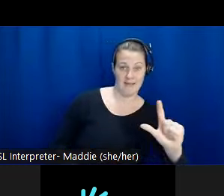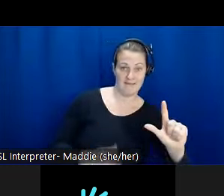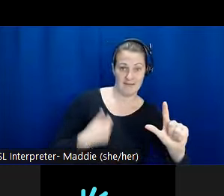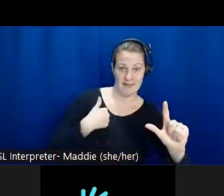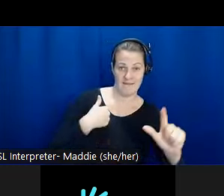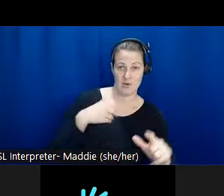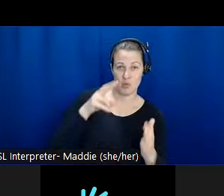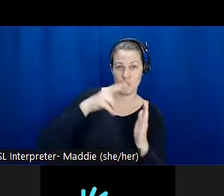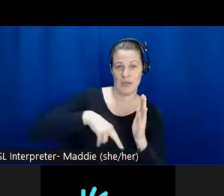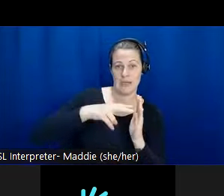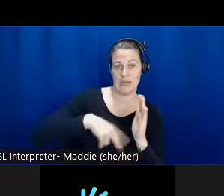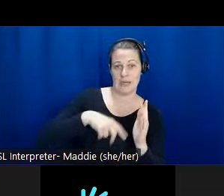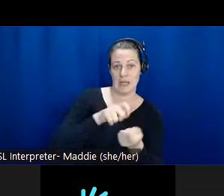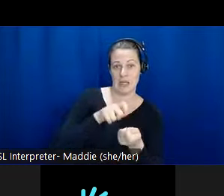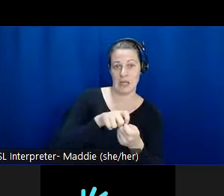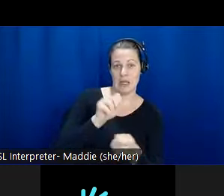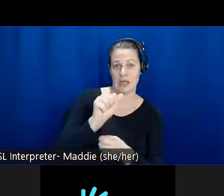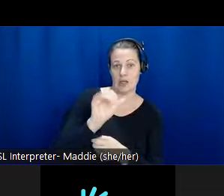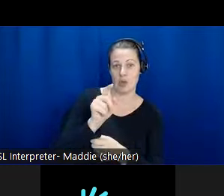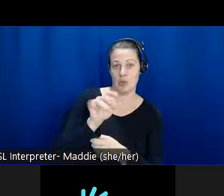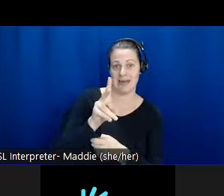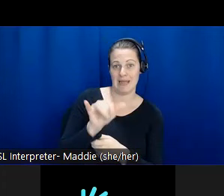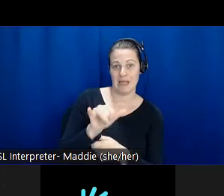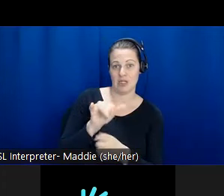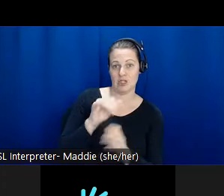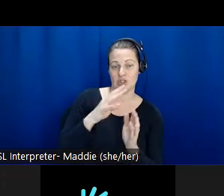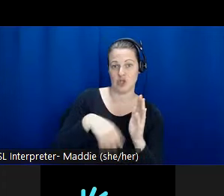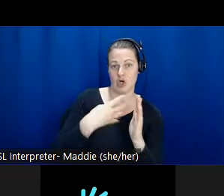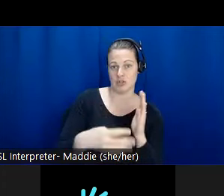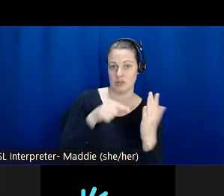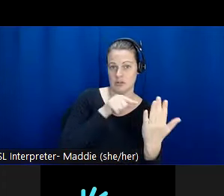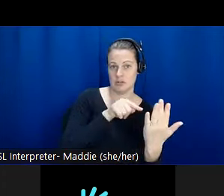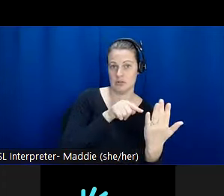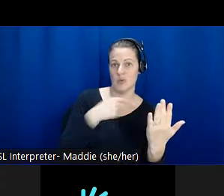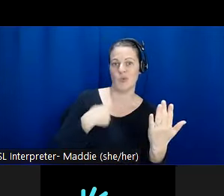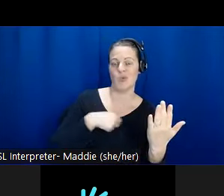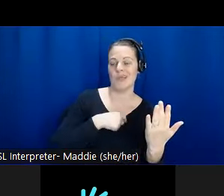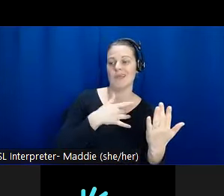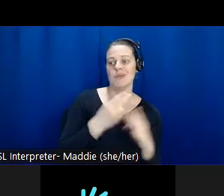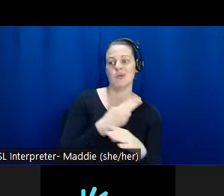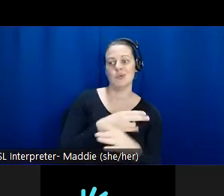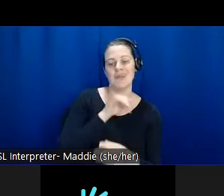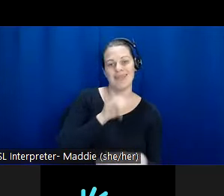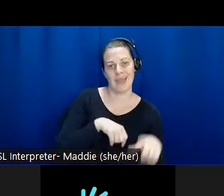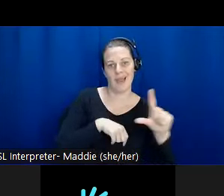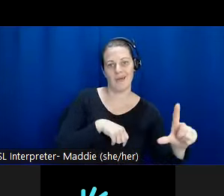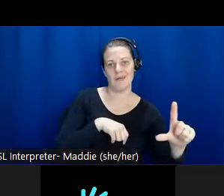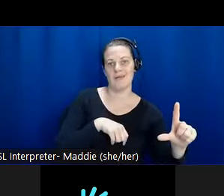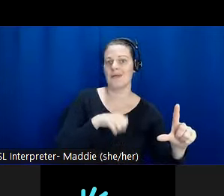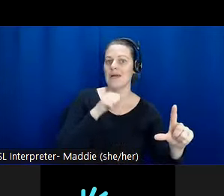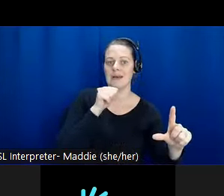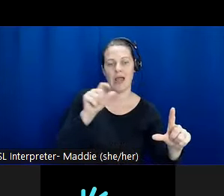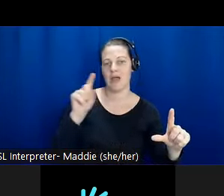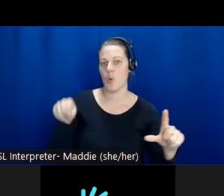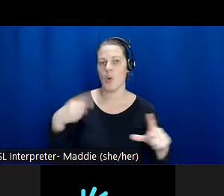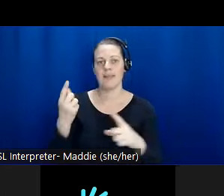chart. And we use that rather than a traditional chart that just has letters. The reason we do so, and it's actually in different languages, I don't know if